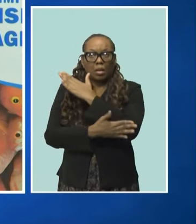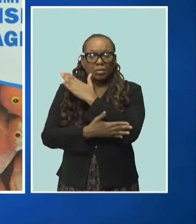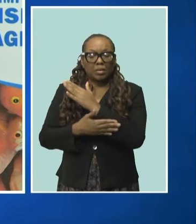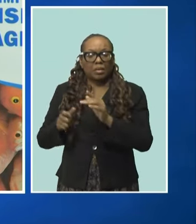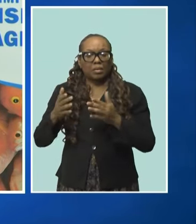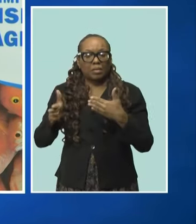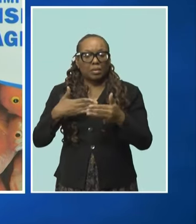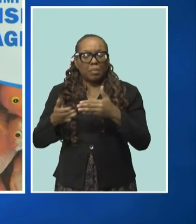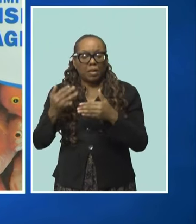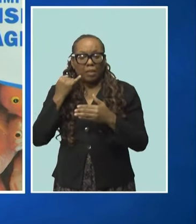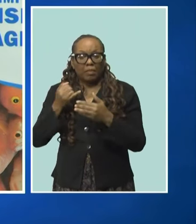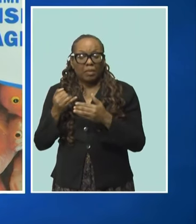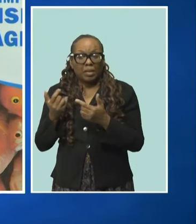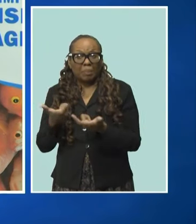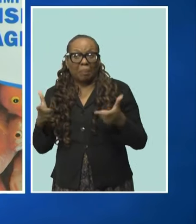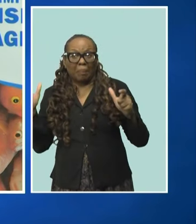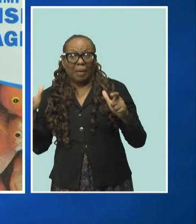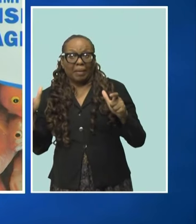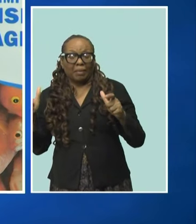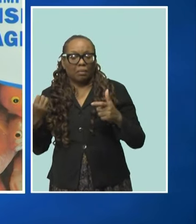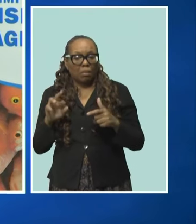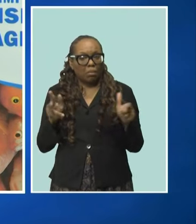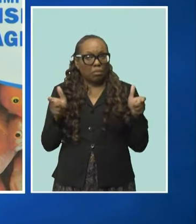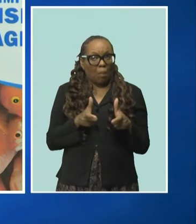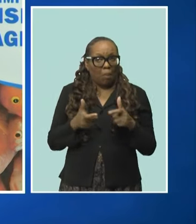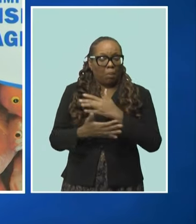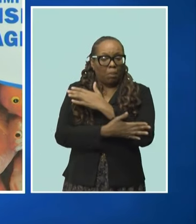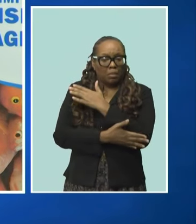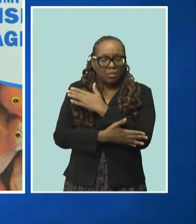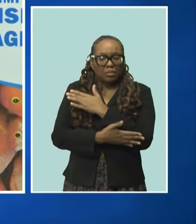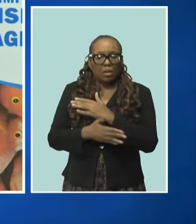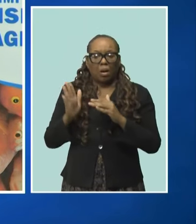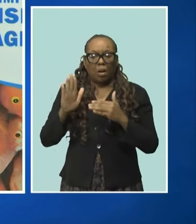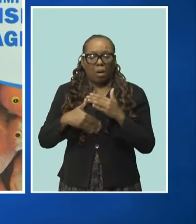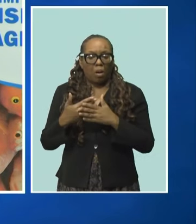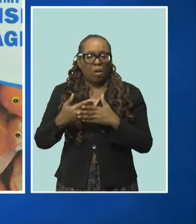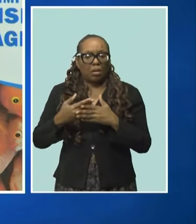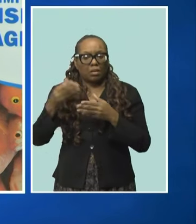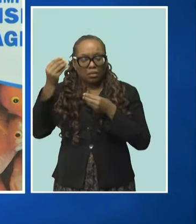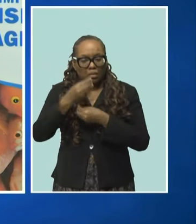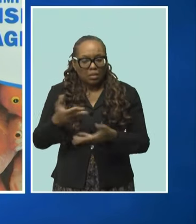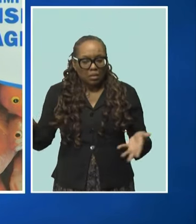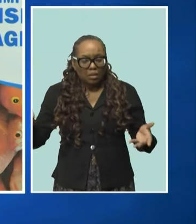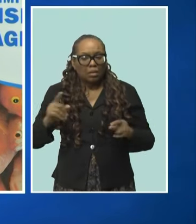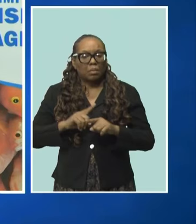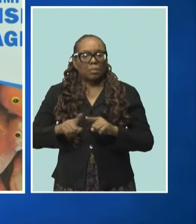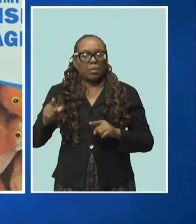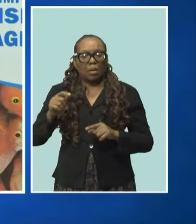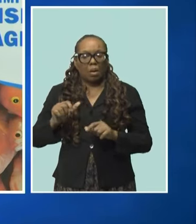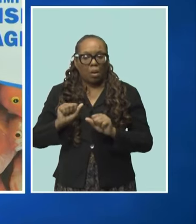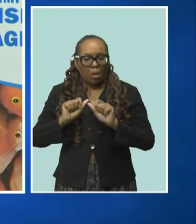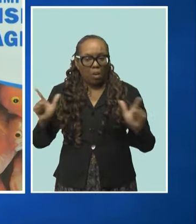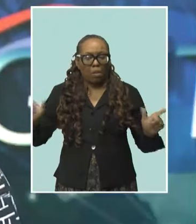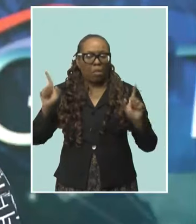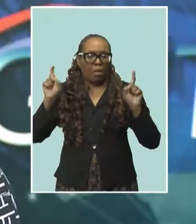size, had a say. And all obviously is not agreed until everything is ultimately agreed.